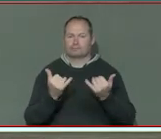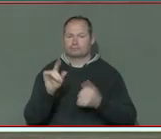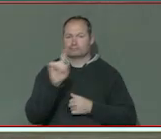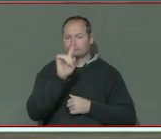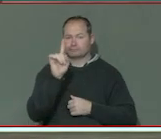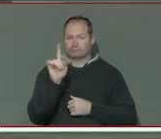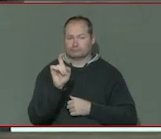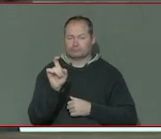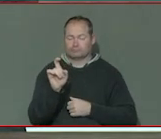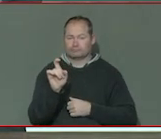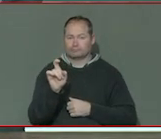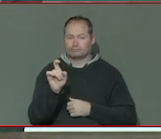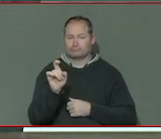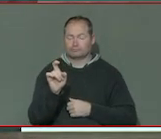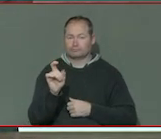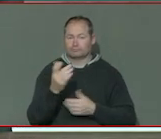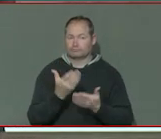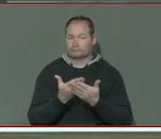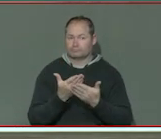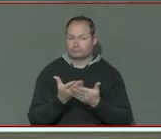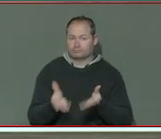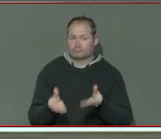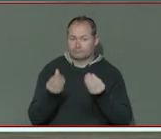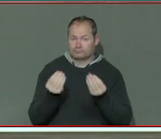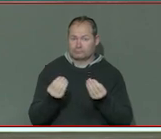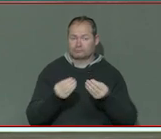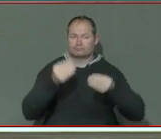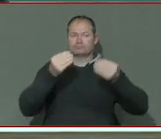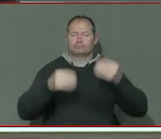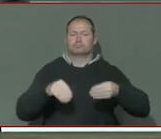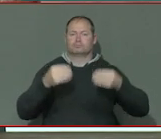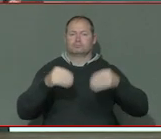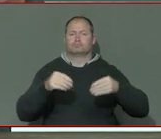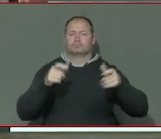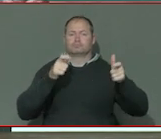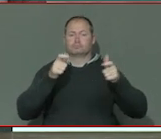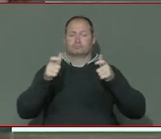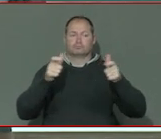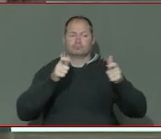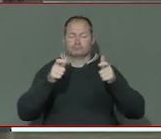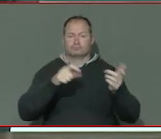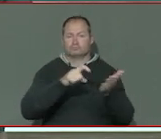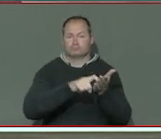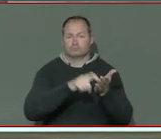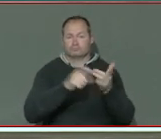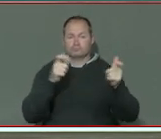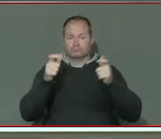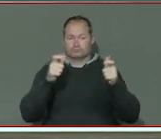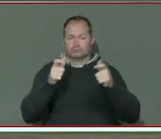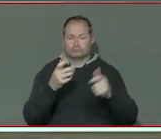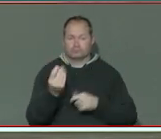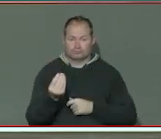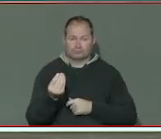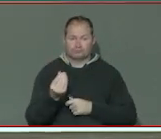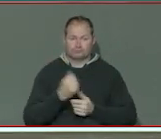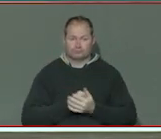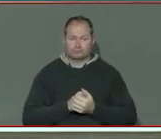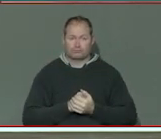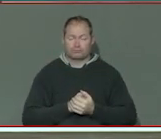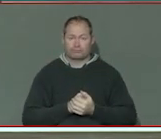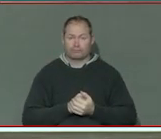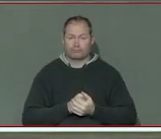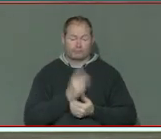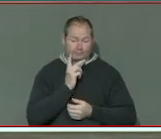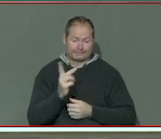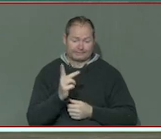also ask you, do the business have control over their debtors? Do they control their debtors? And according to this,